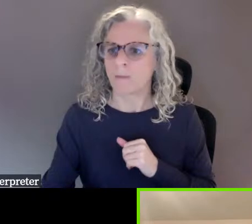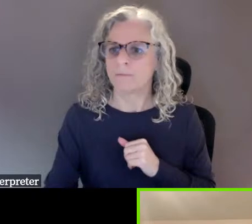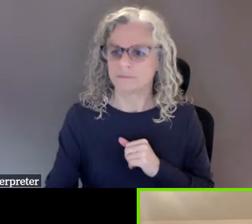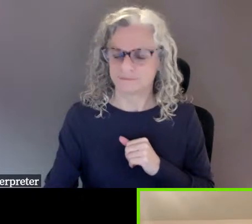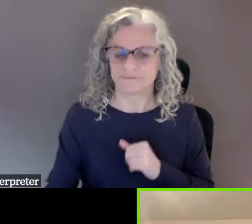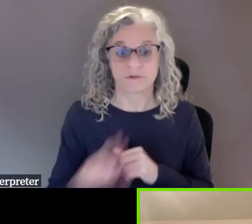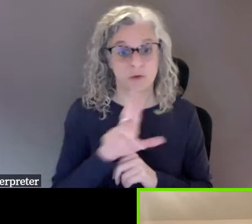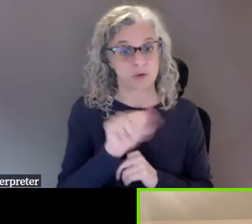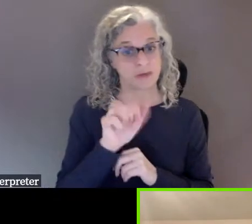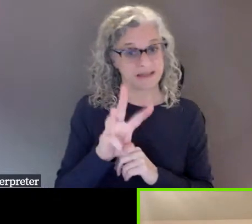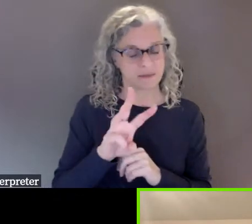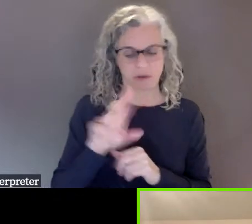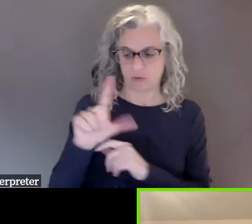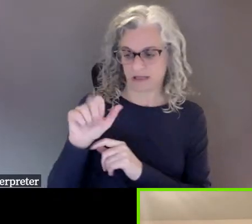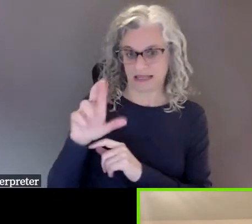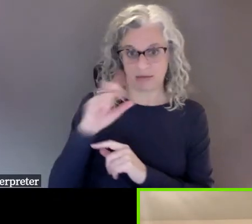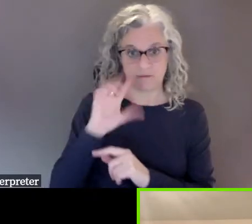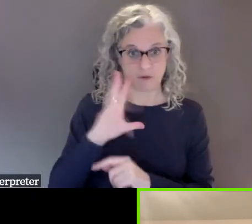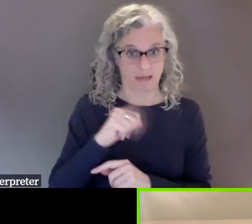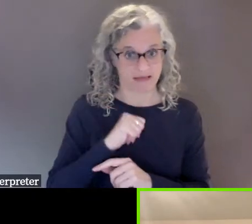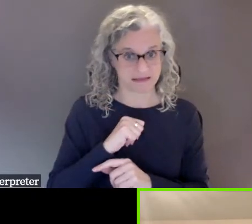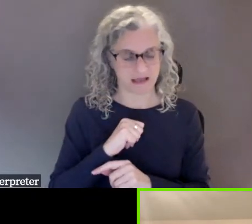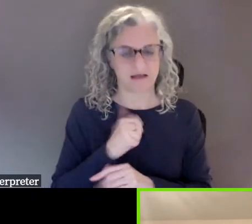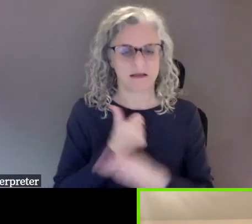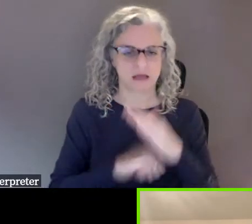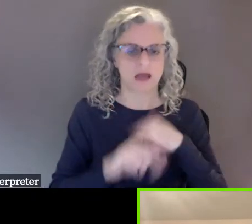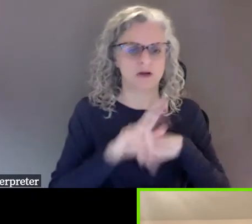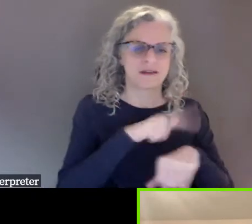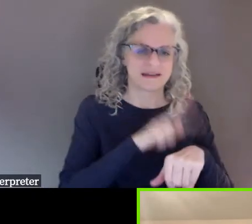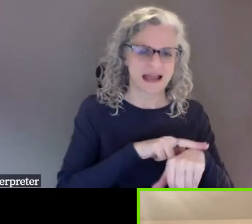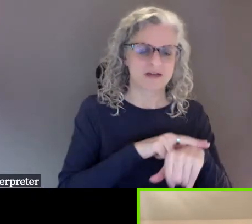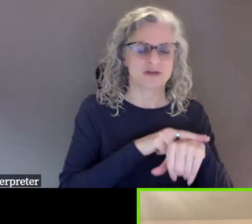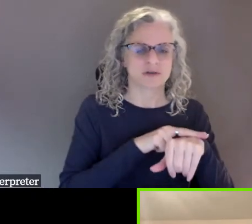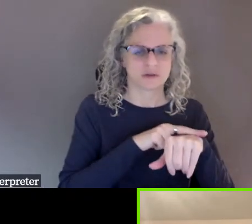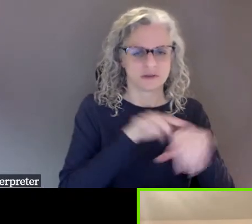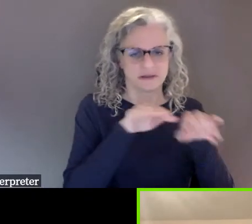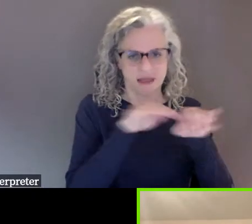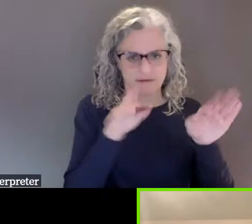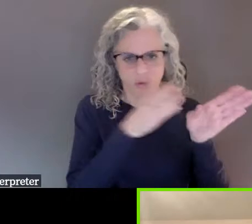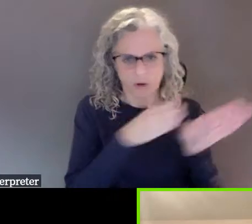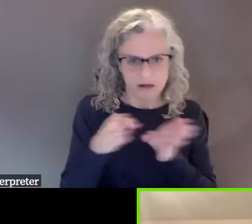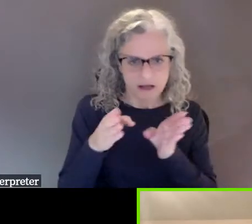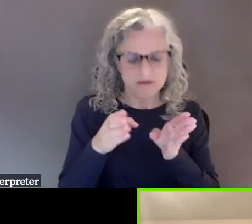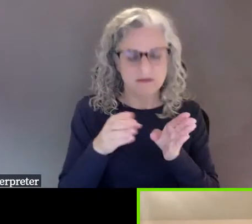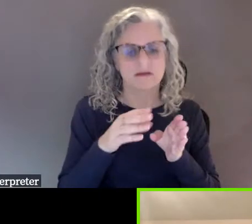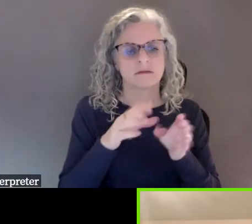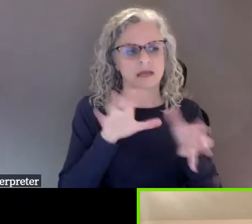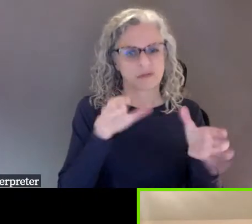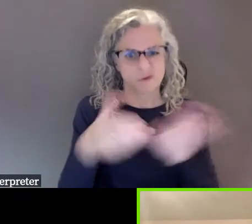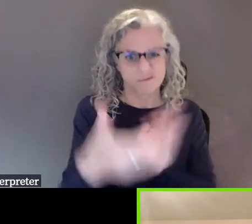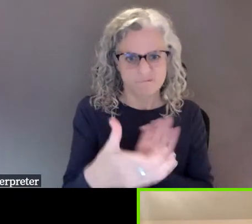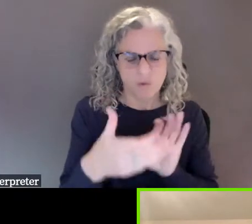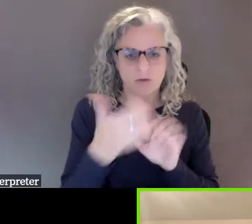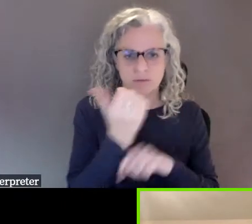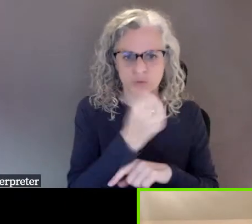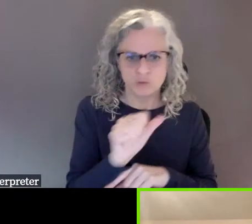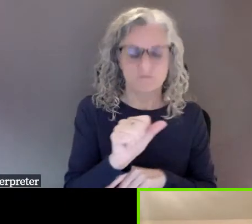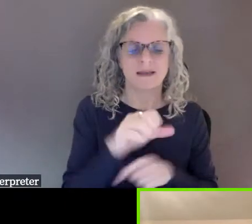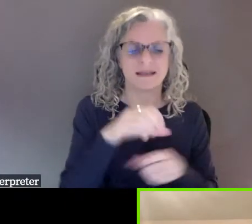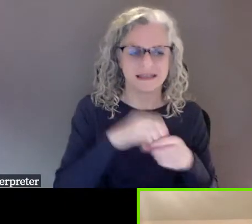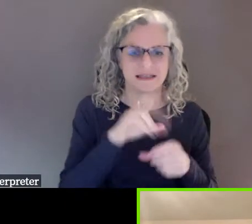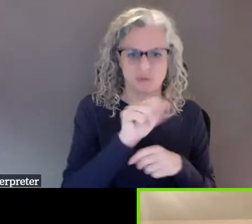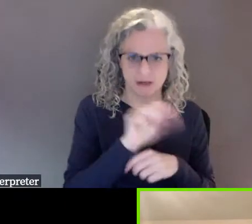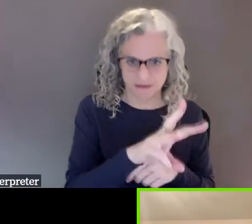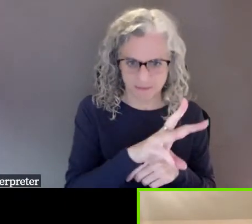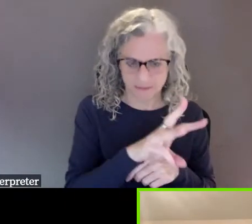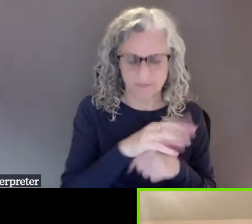UAW Labor for Palestine, again, it's part of this national organizing and kind of reform movement push within the UAW. And